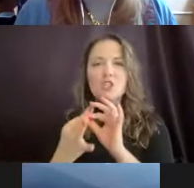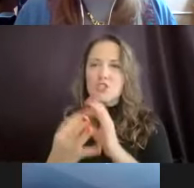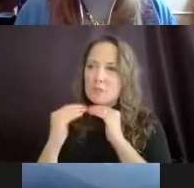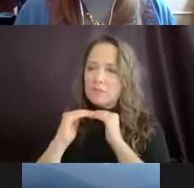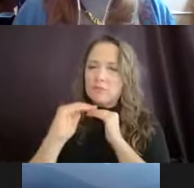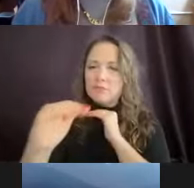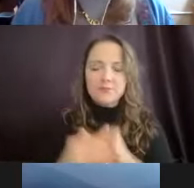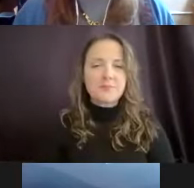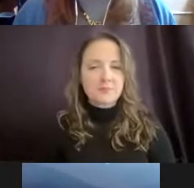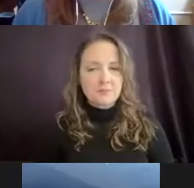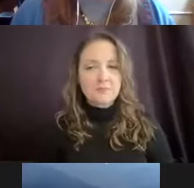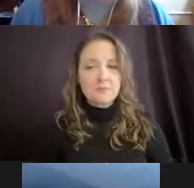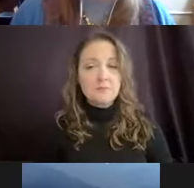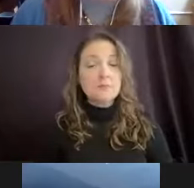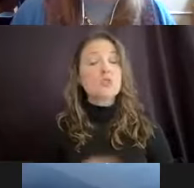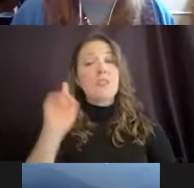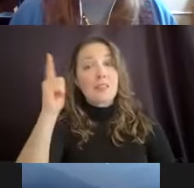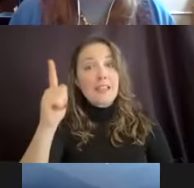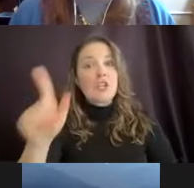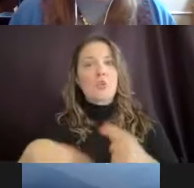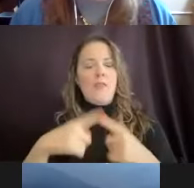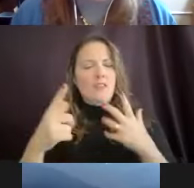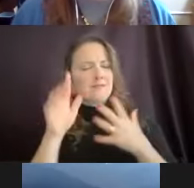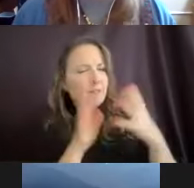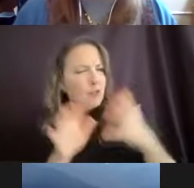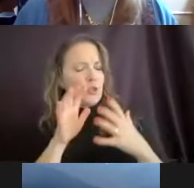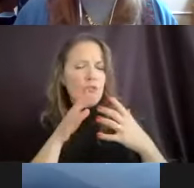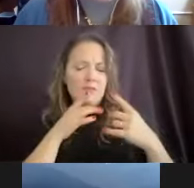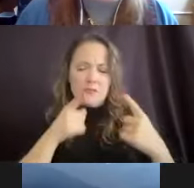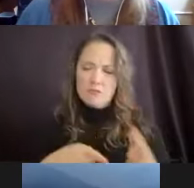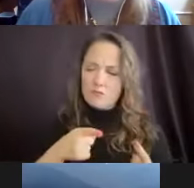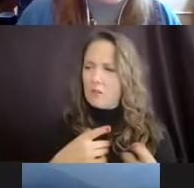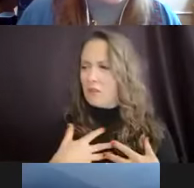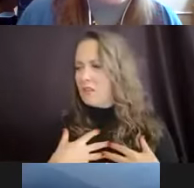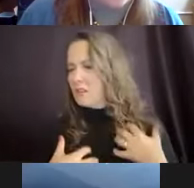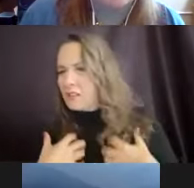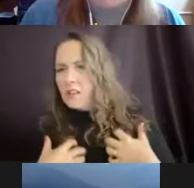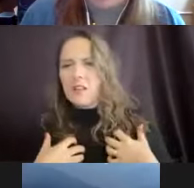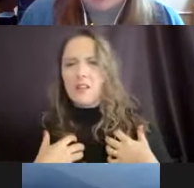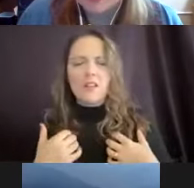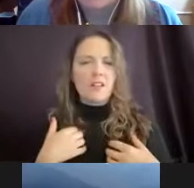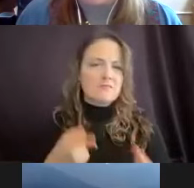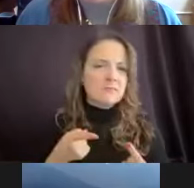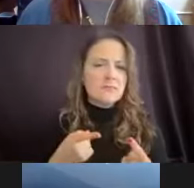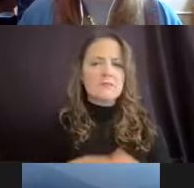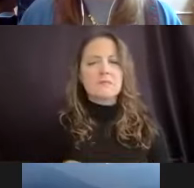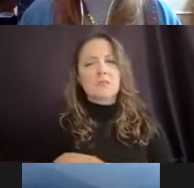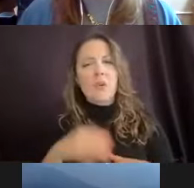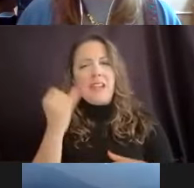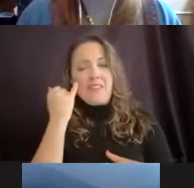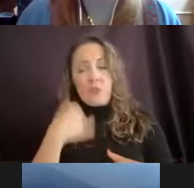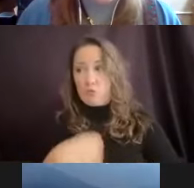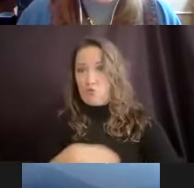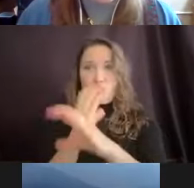that in times of struggle and confusion, when the young people we love are having a really hard time or going through a